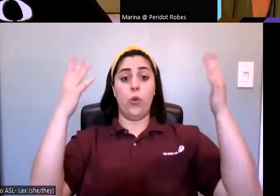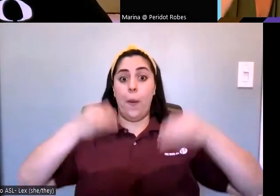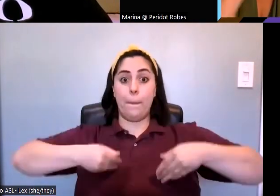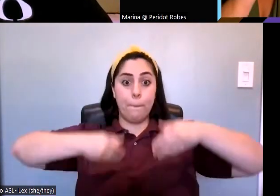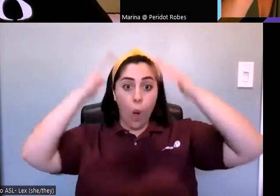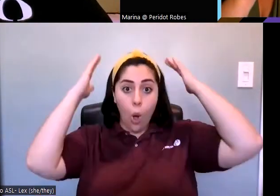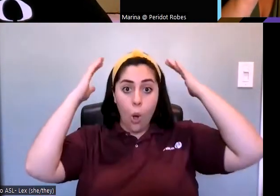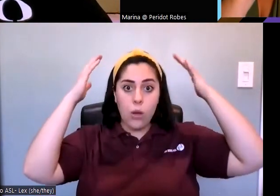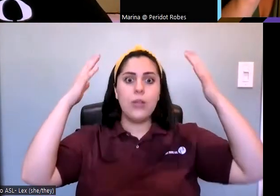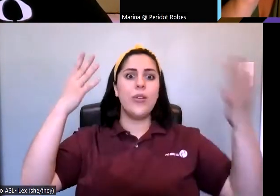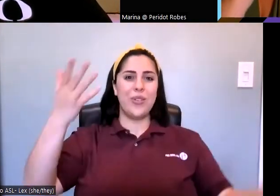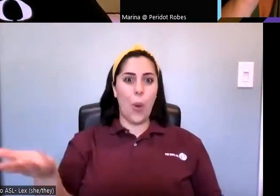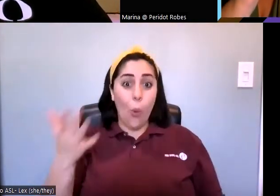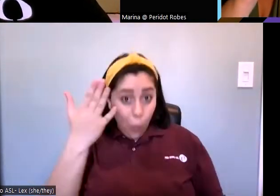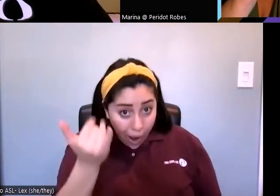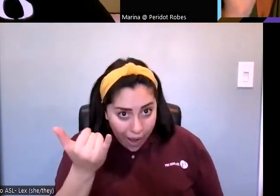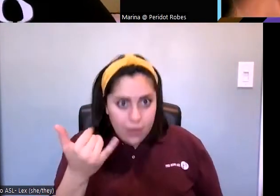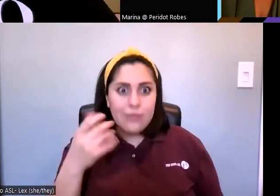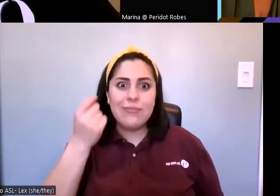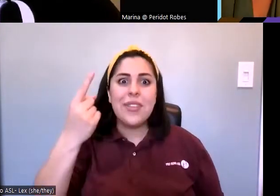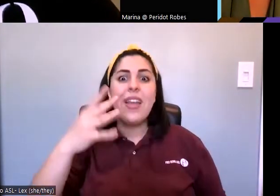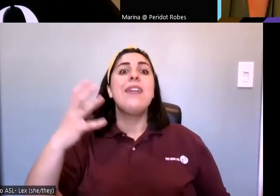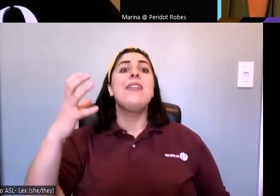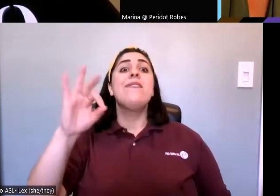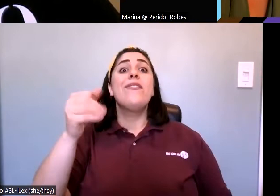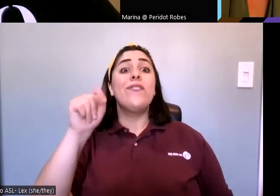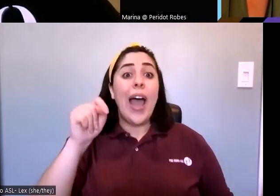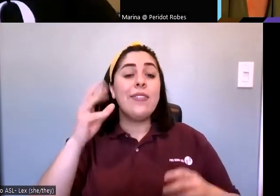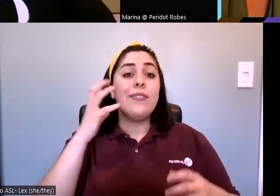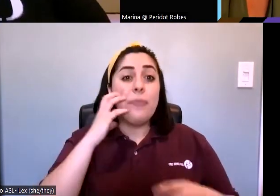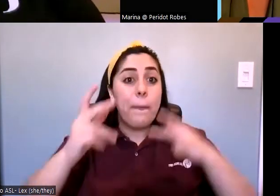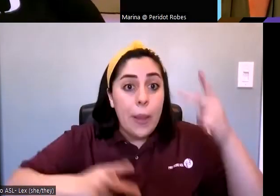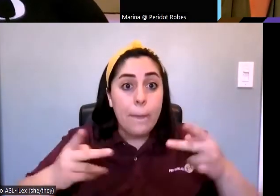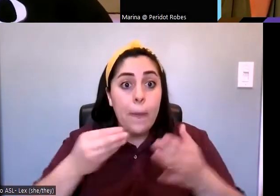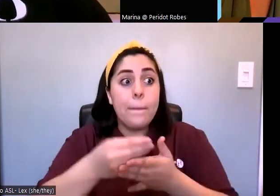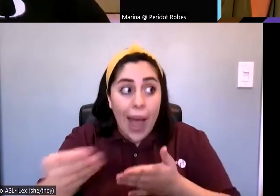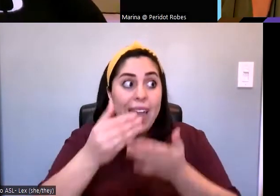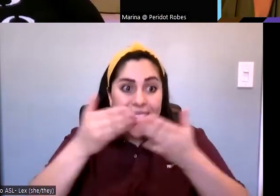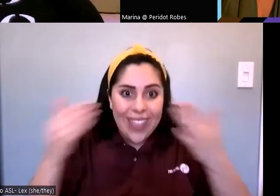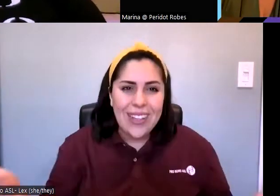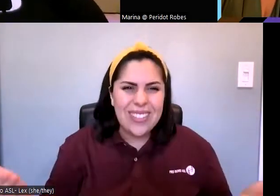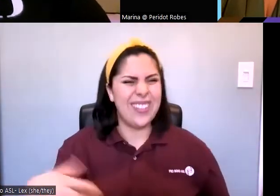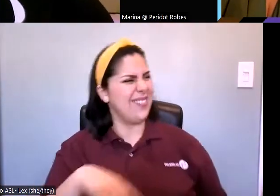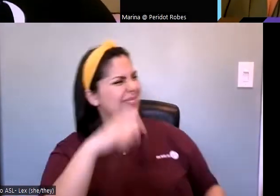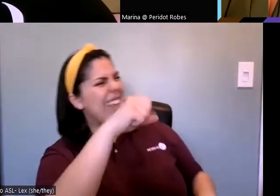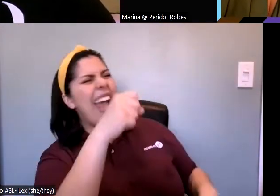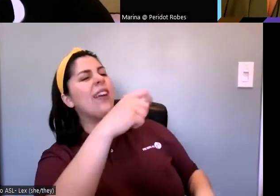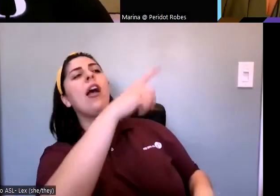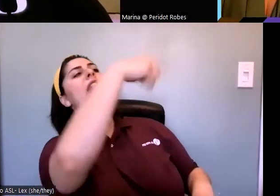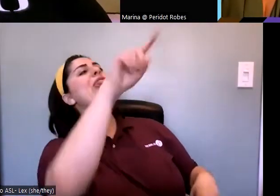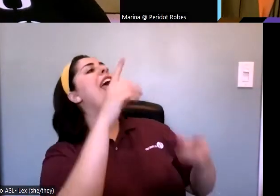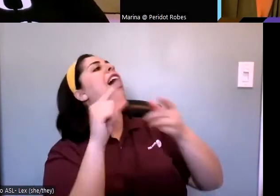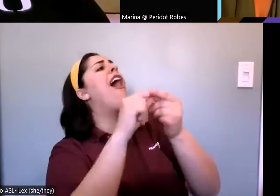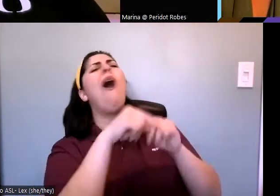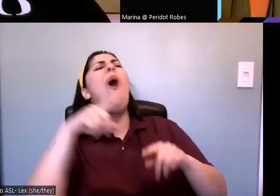because fat people buy stuff. Right. They say we don't shop. Come on. They say we don't shop. And even Saucy said,